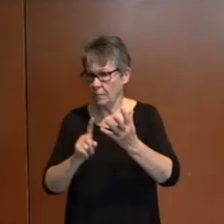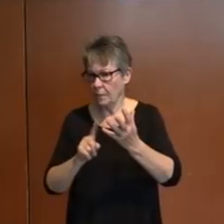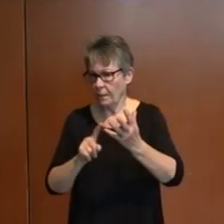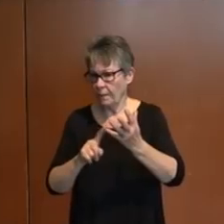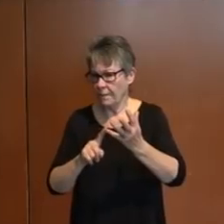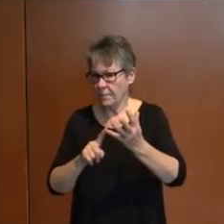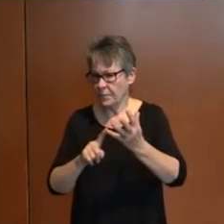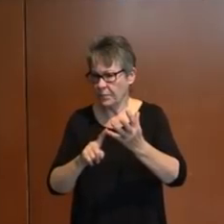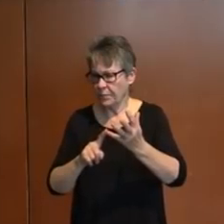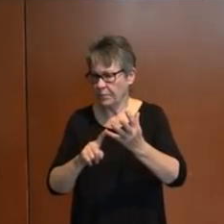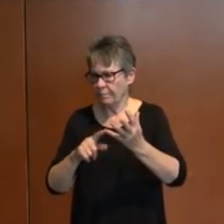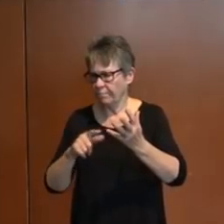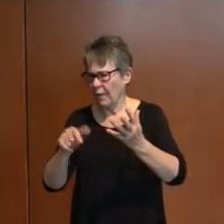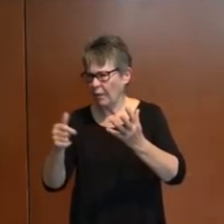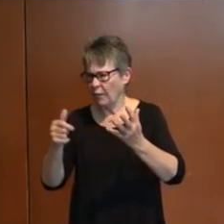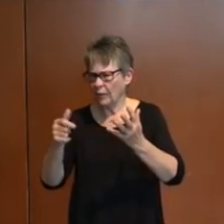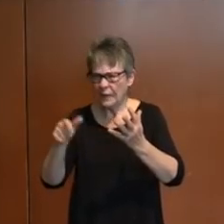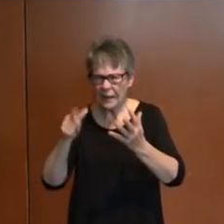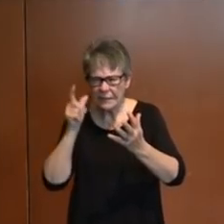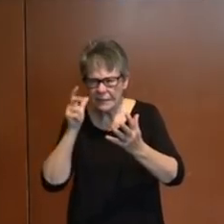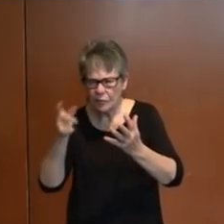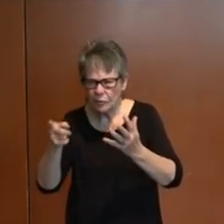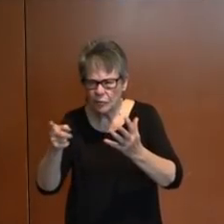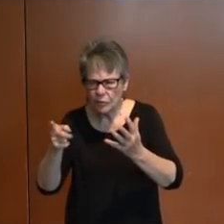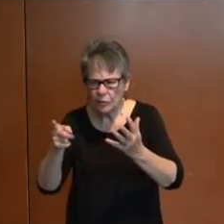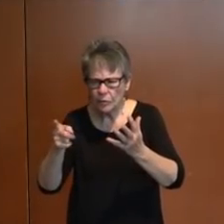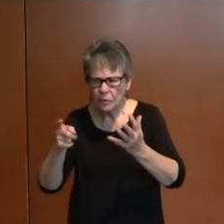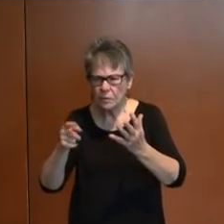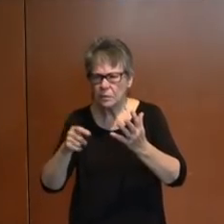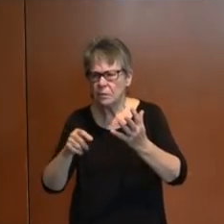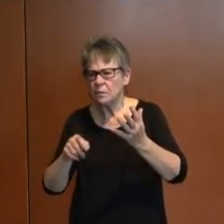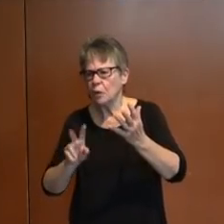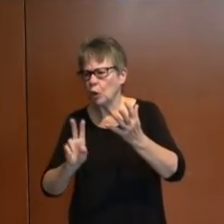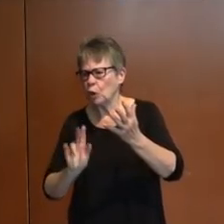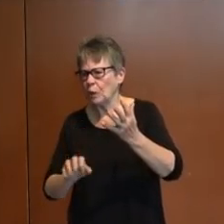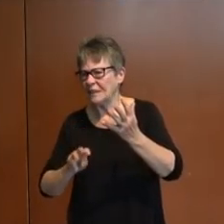interest of full disclosure, Union is right behind Hudson at